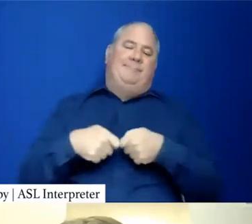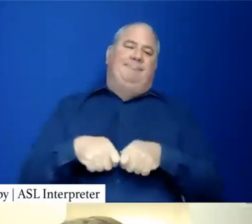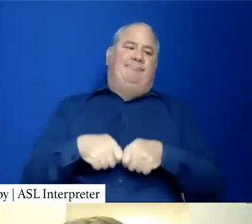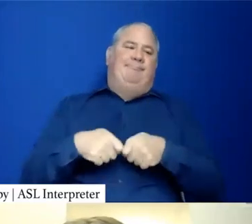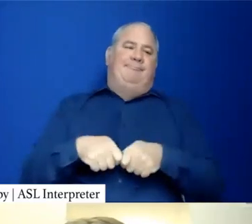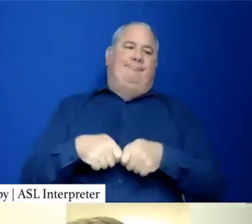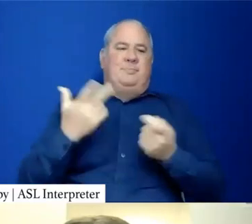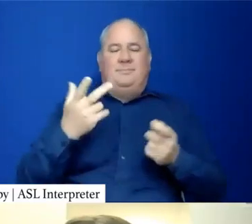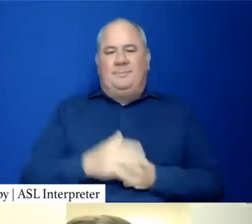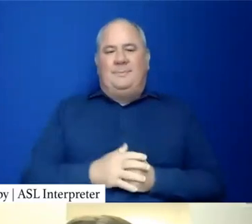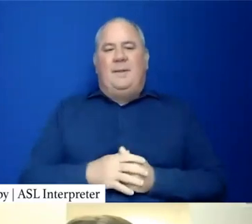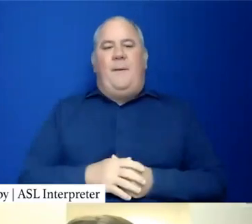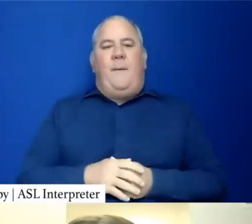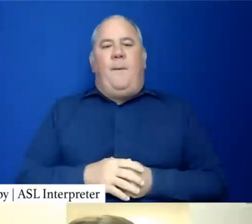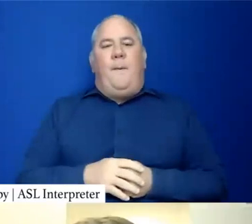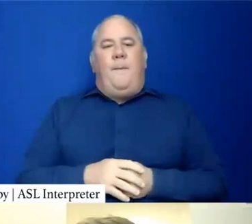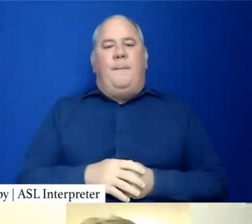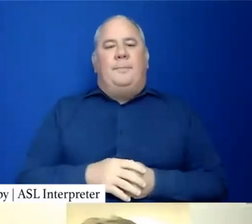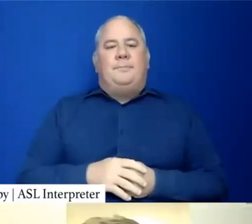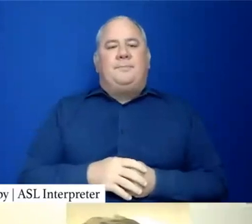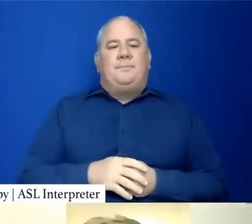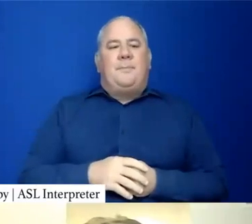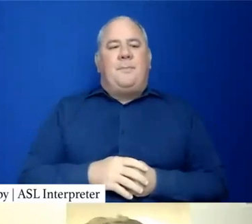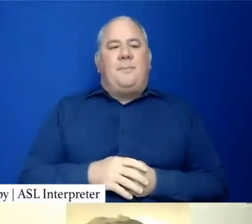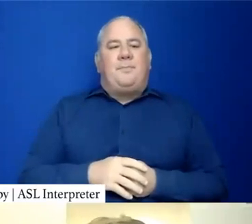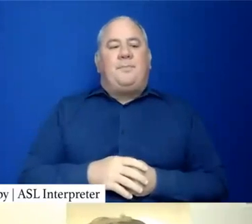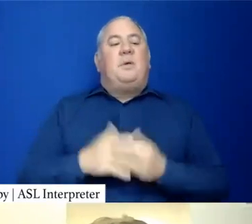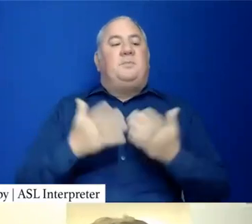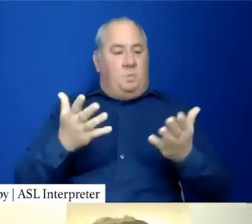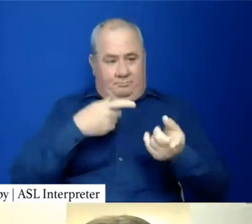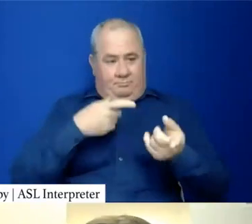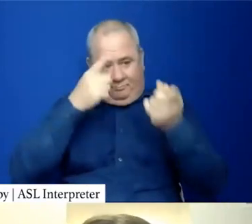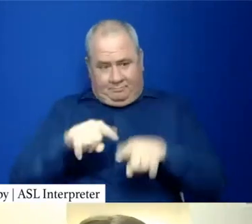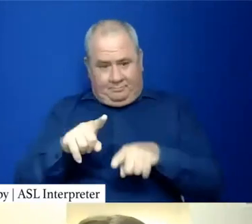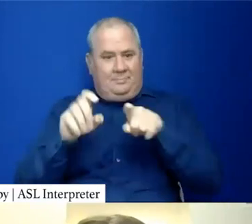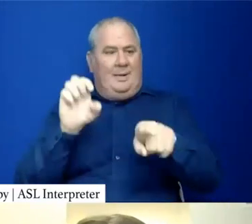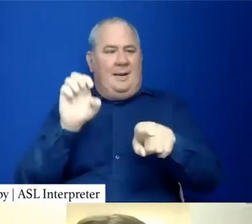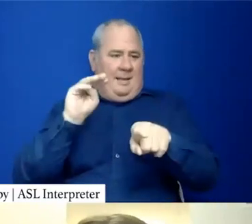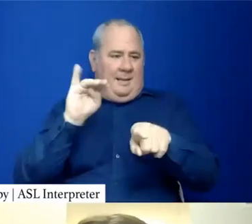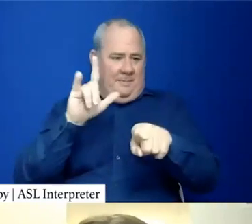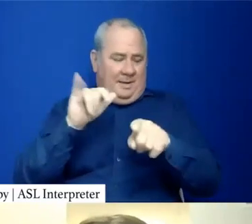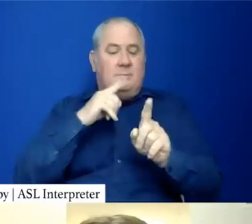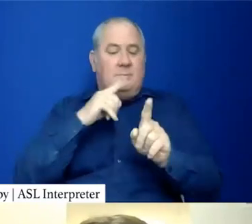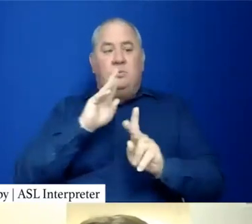So I agree with what you were saying, Emily, about viewing people with disabilities as